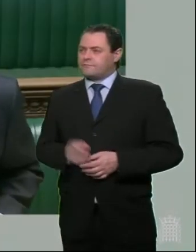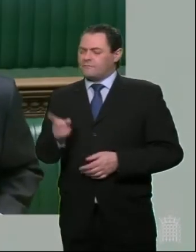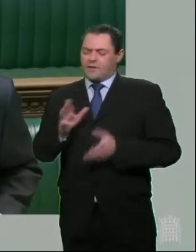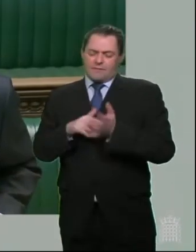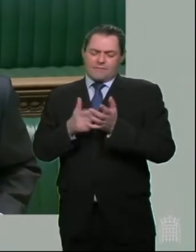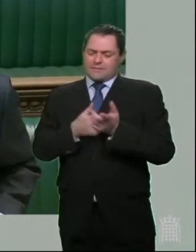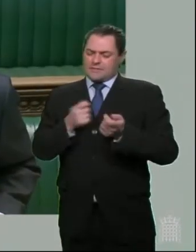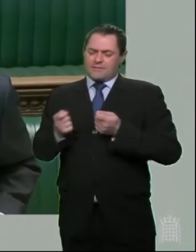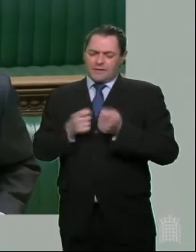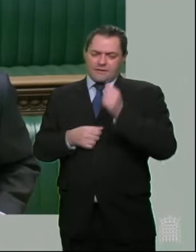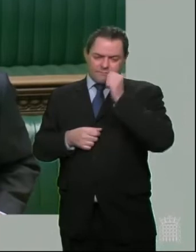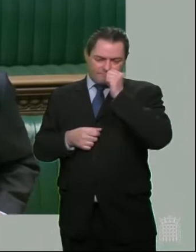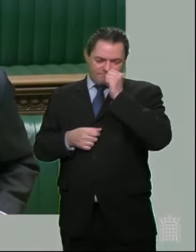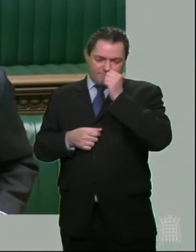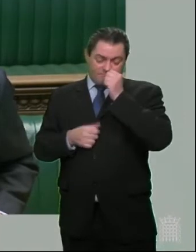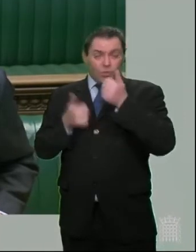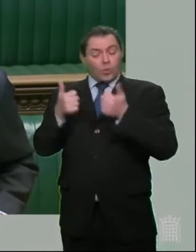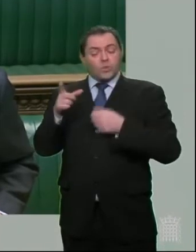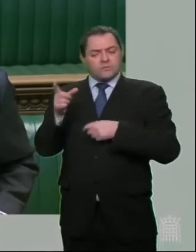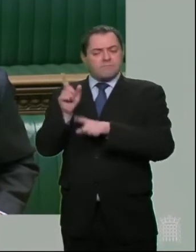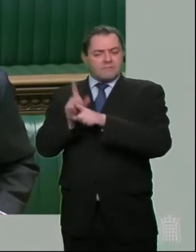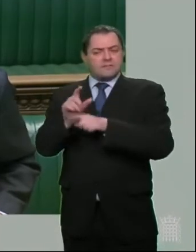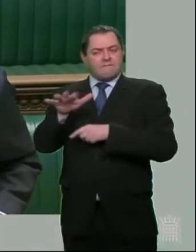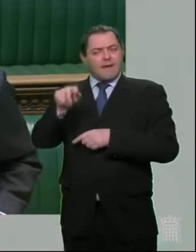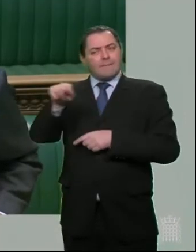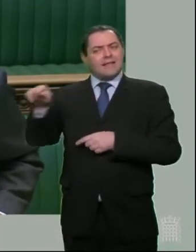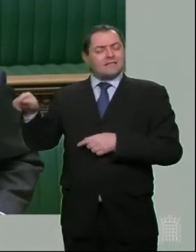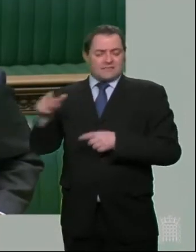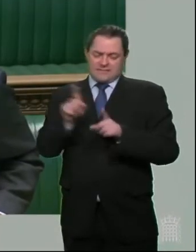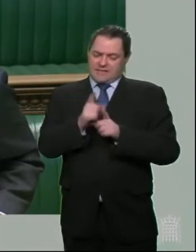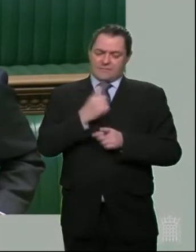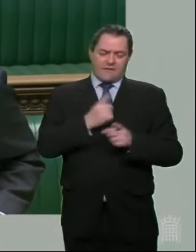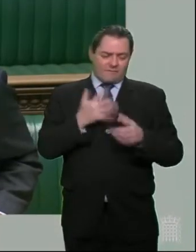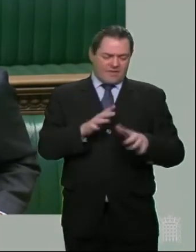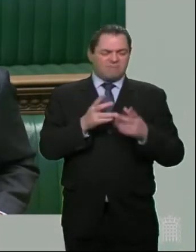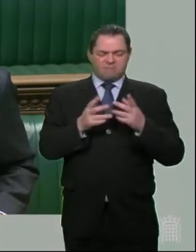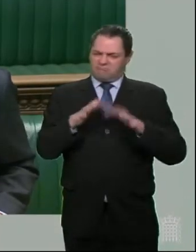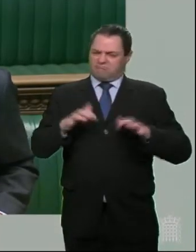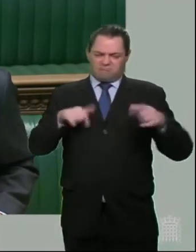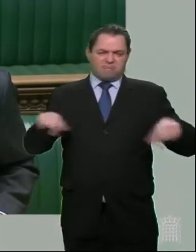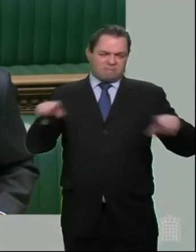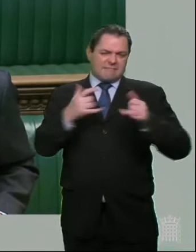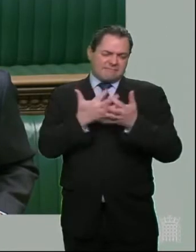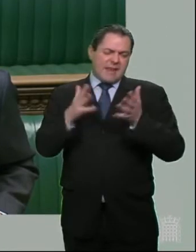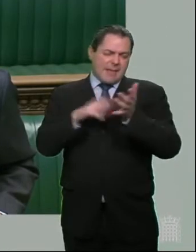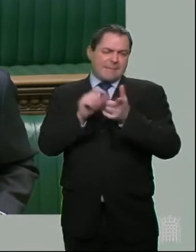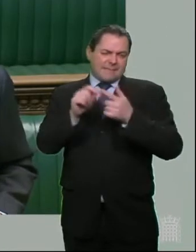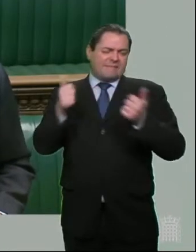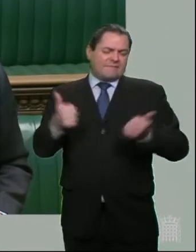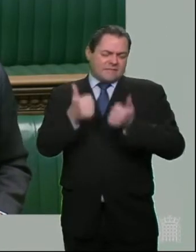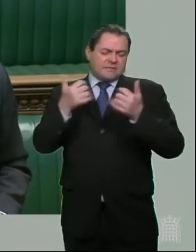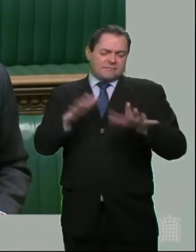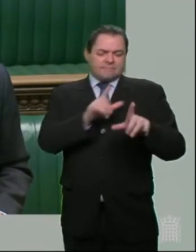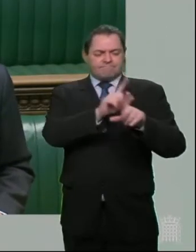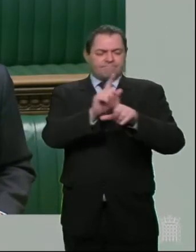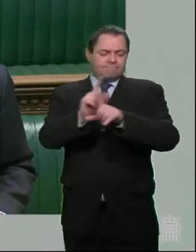Honourable Gentleman for meeting the families of the bereaved as I have done, and I know members across the House have done throughout the pandemic,